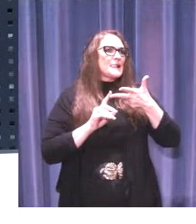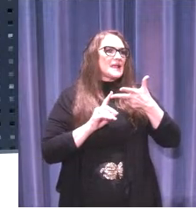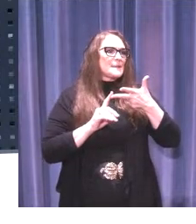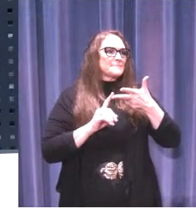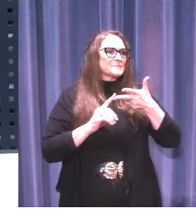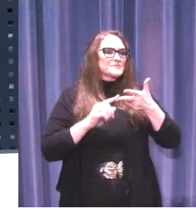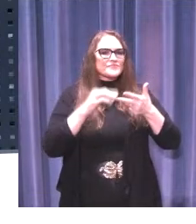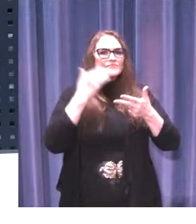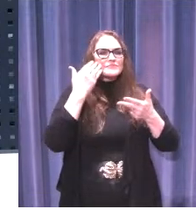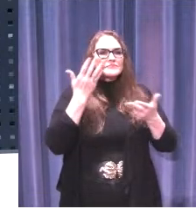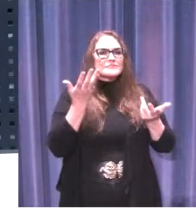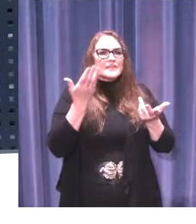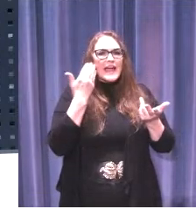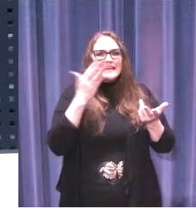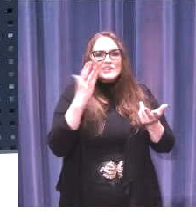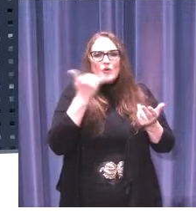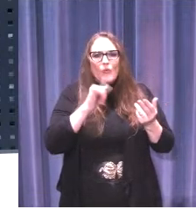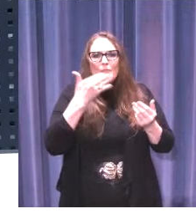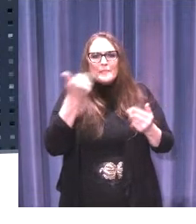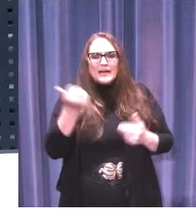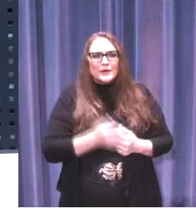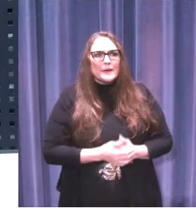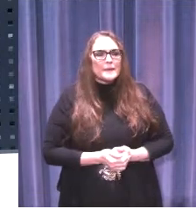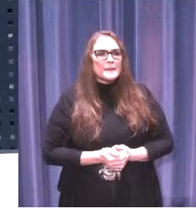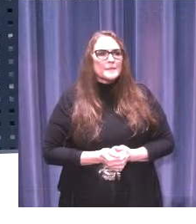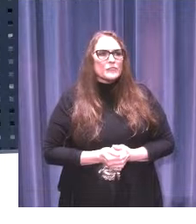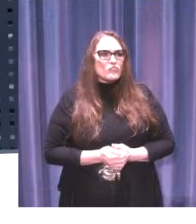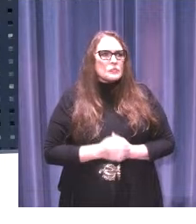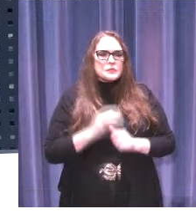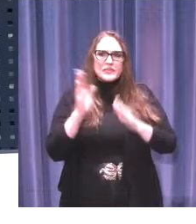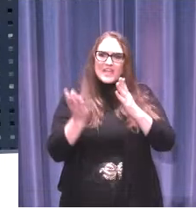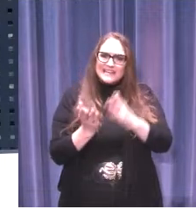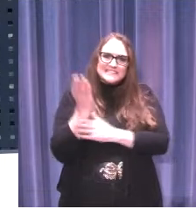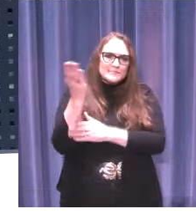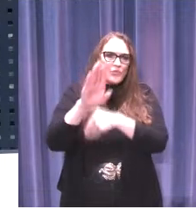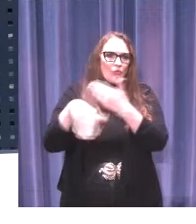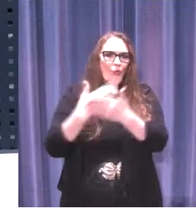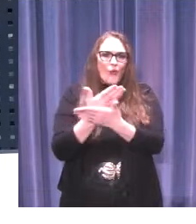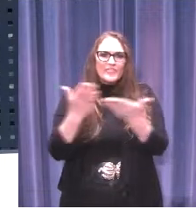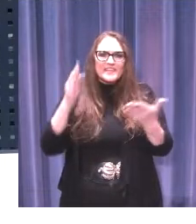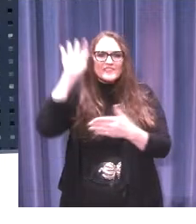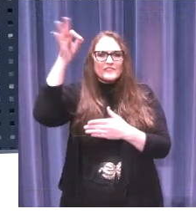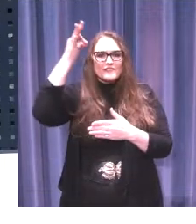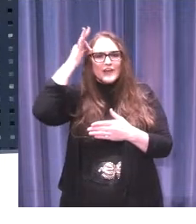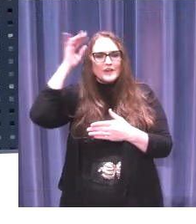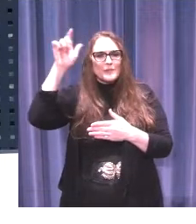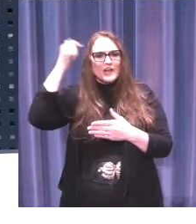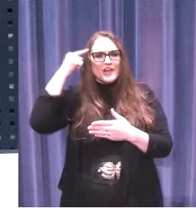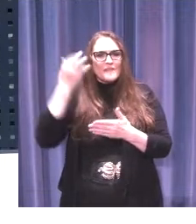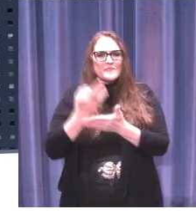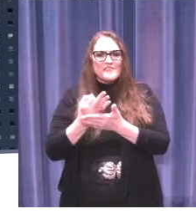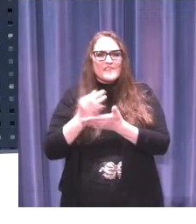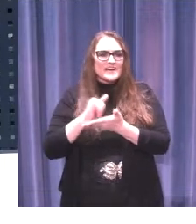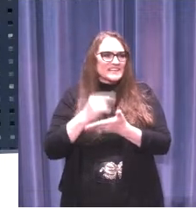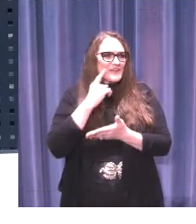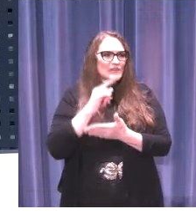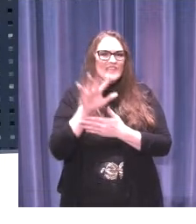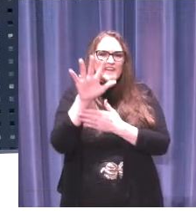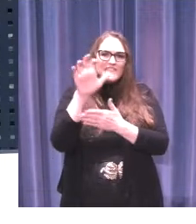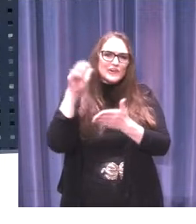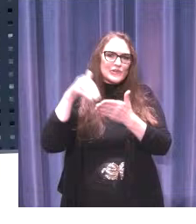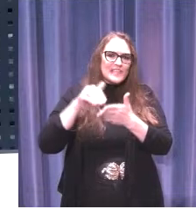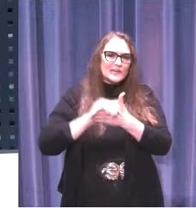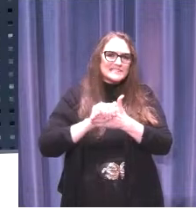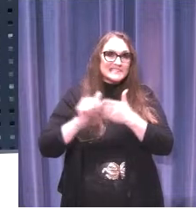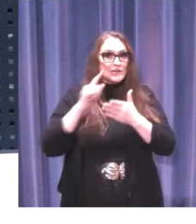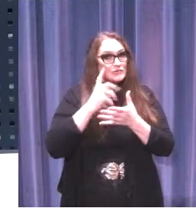I didn't know any better. I submitted the whole thing, and the federal government funded it for like $500,000,